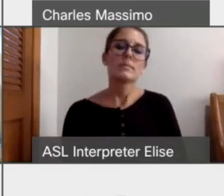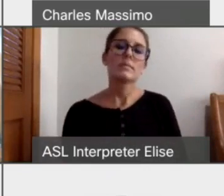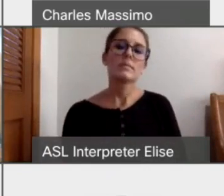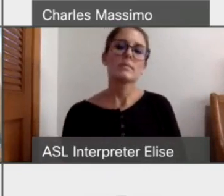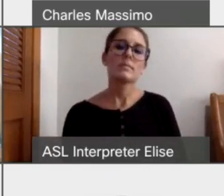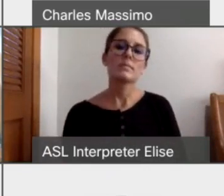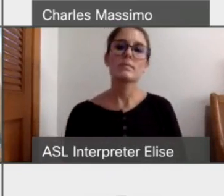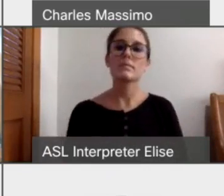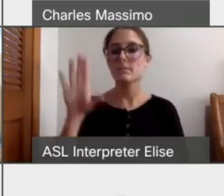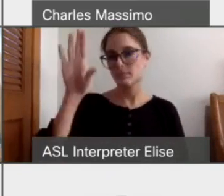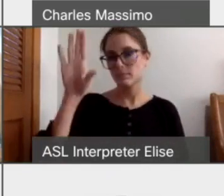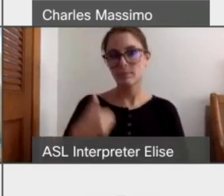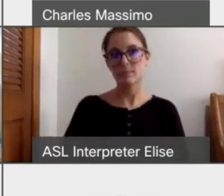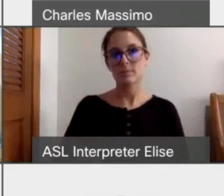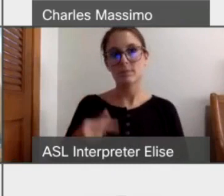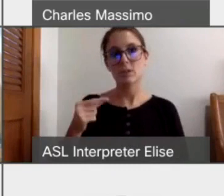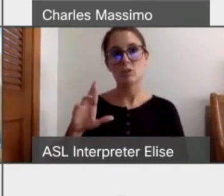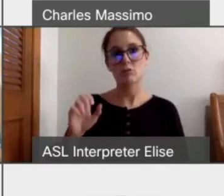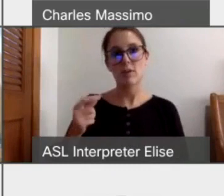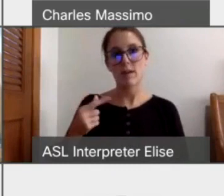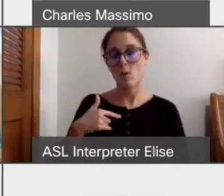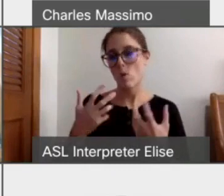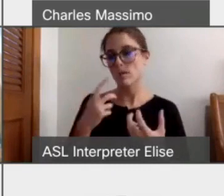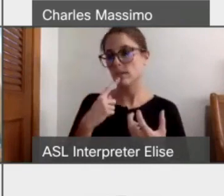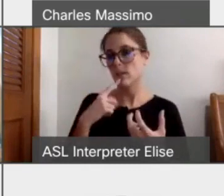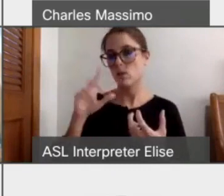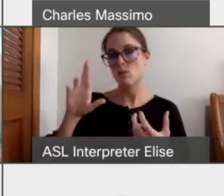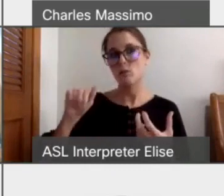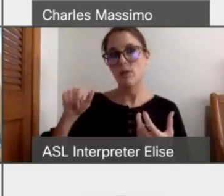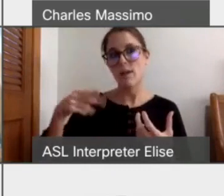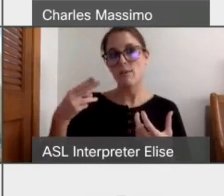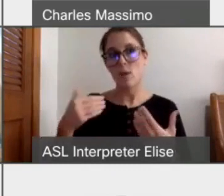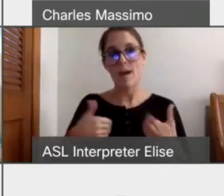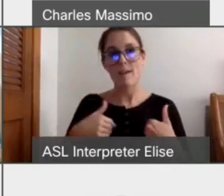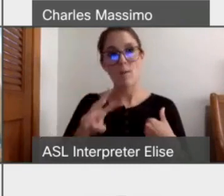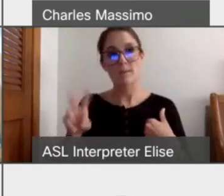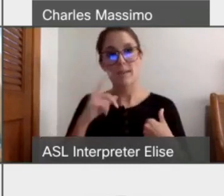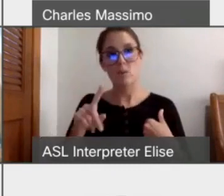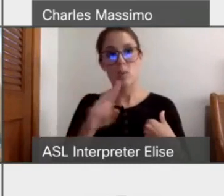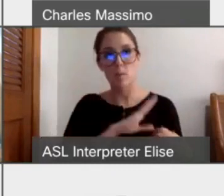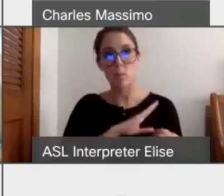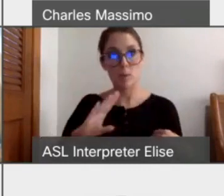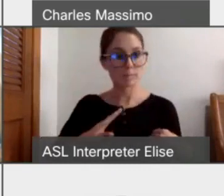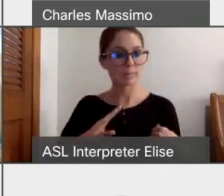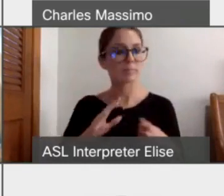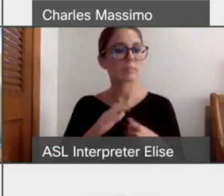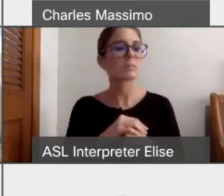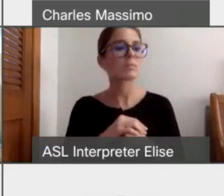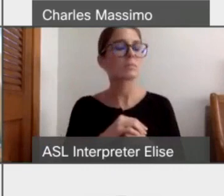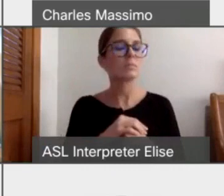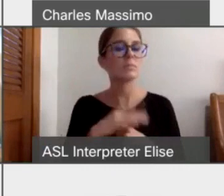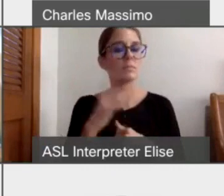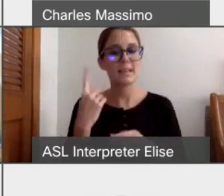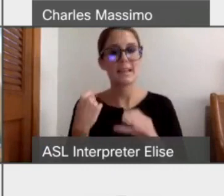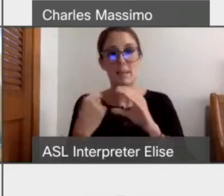So Ralph, this is Greg. I do want to say there is a website for the board and